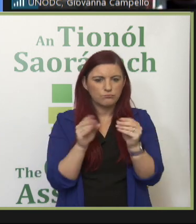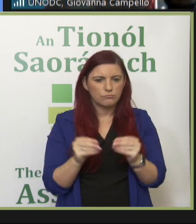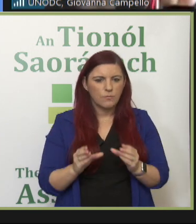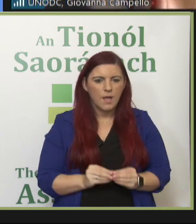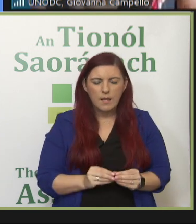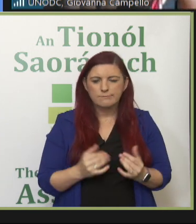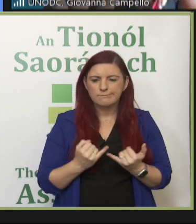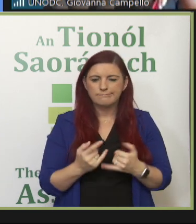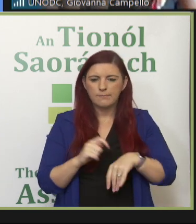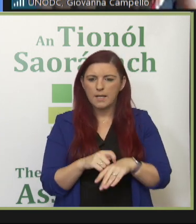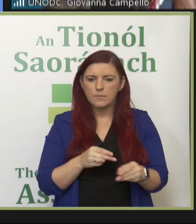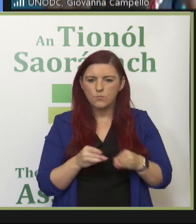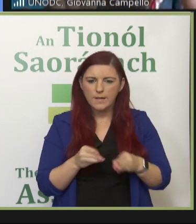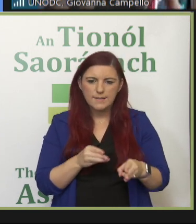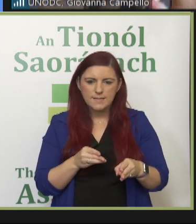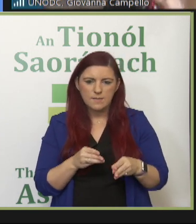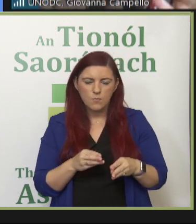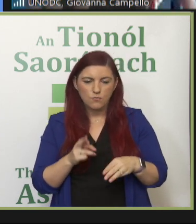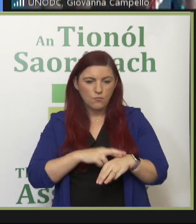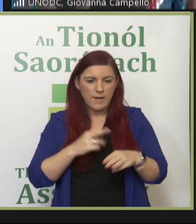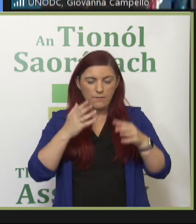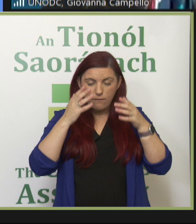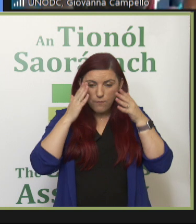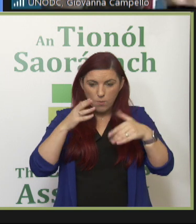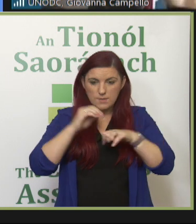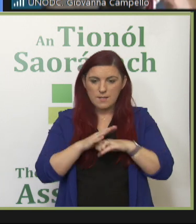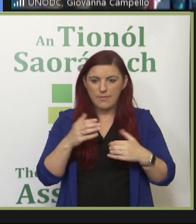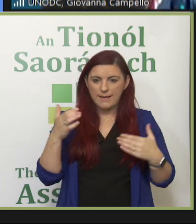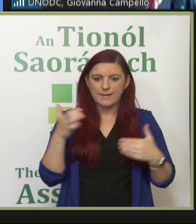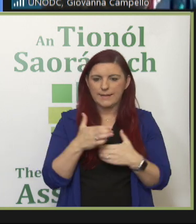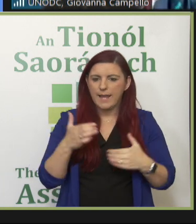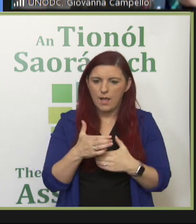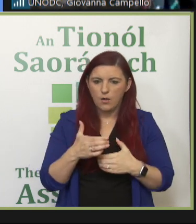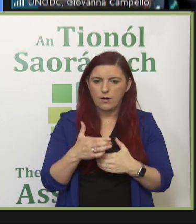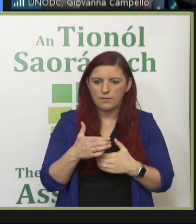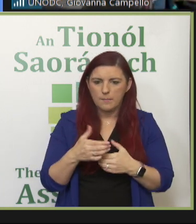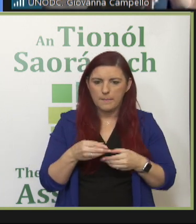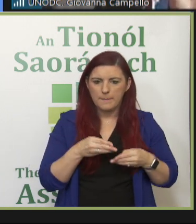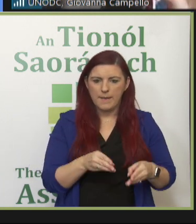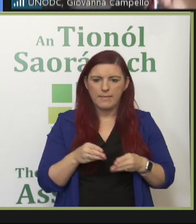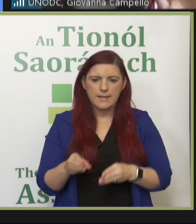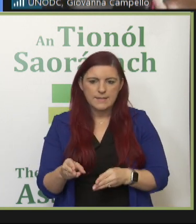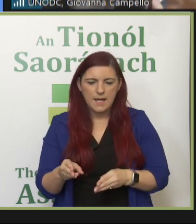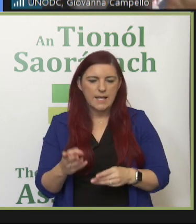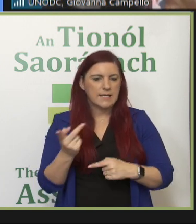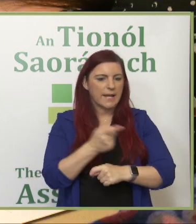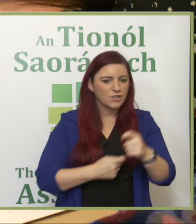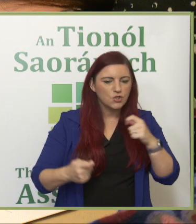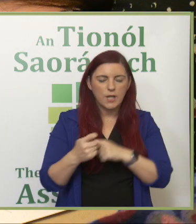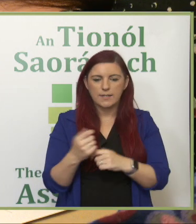So from that very first contact with the harm reduction service, needle syringe exchange, Um,